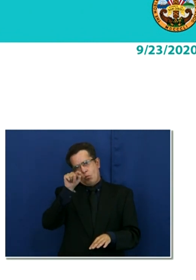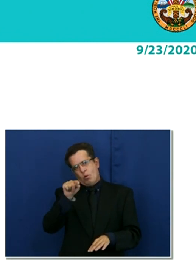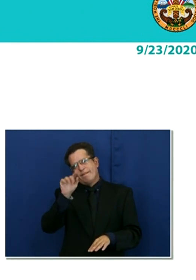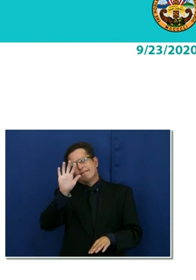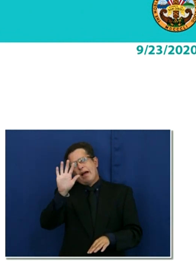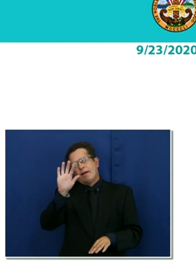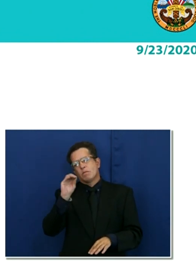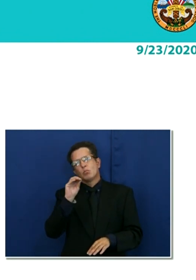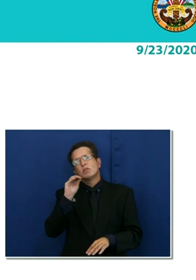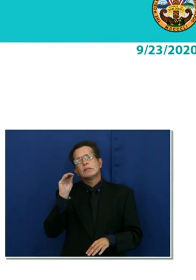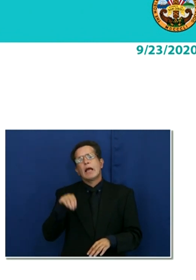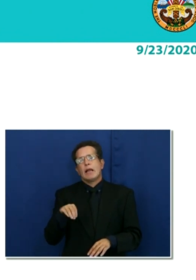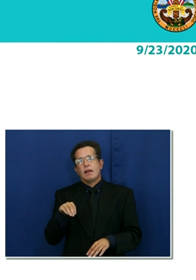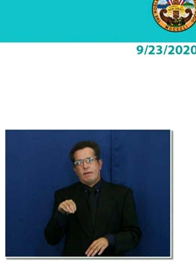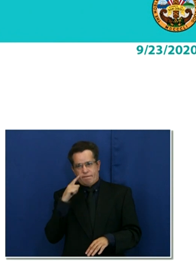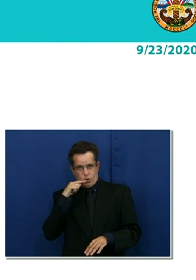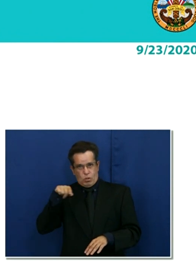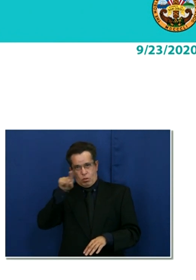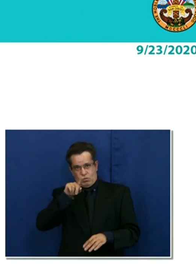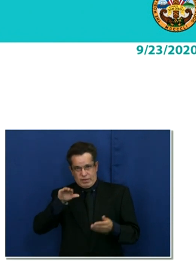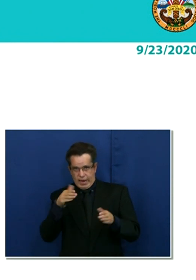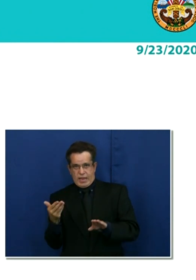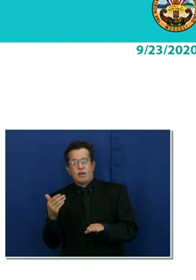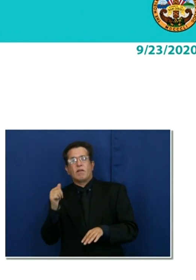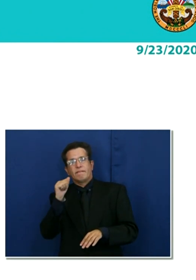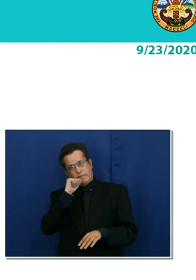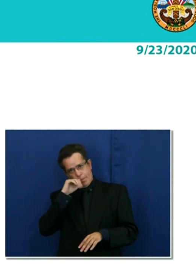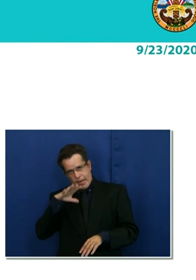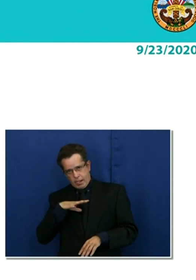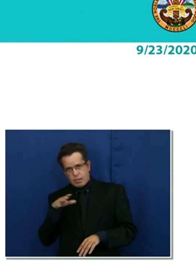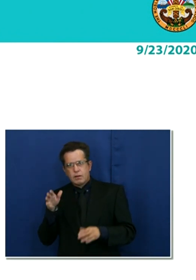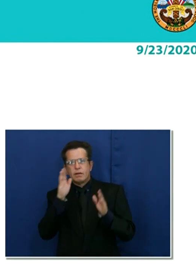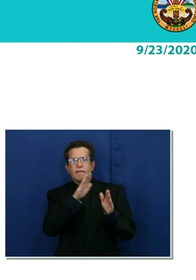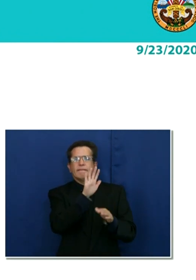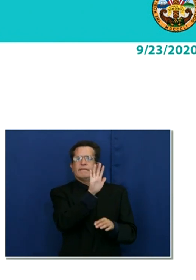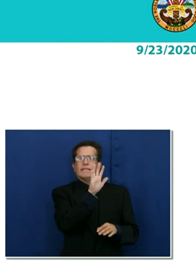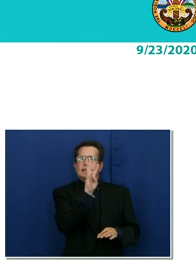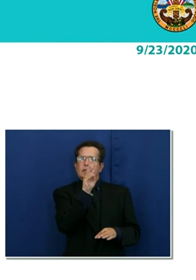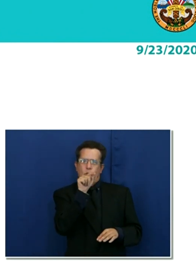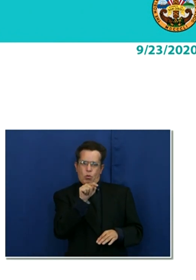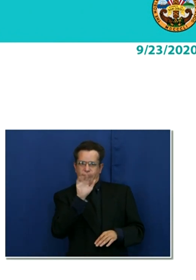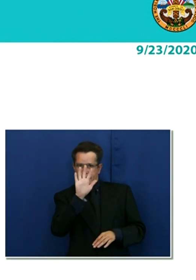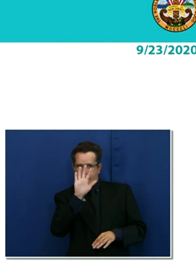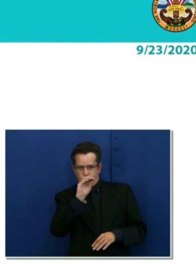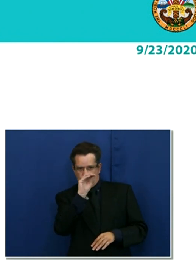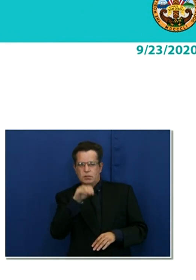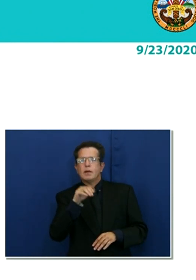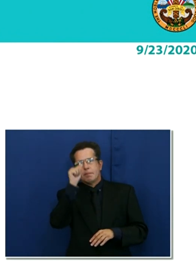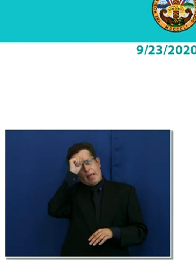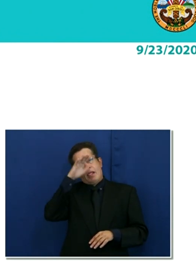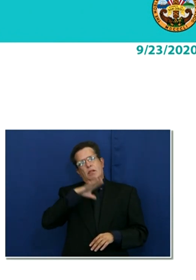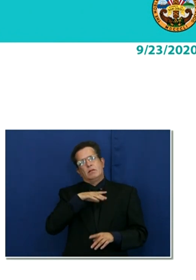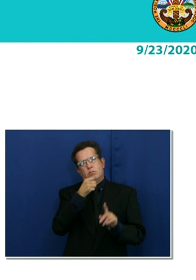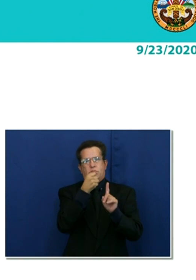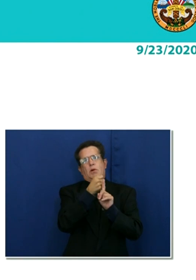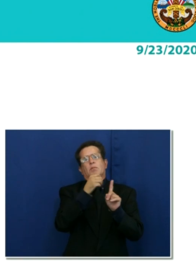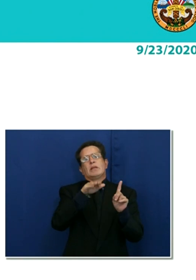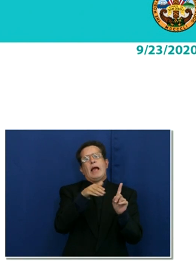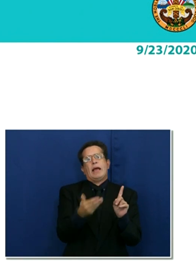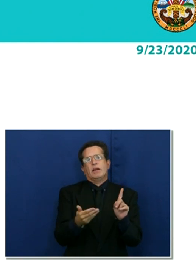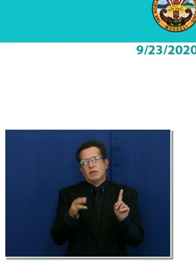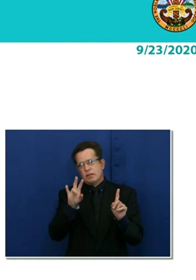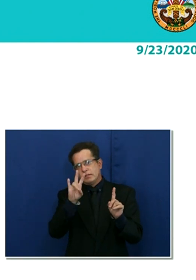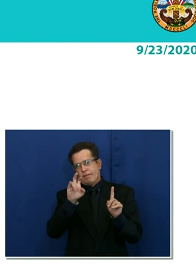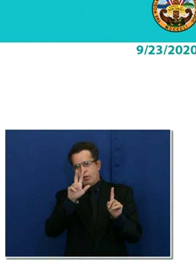43.5% of those who have unfortunately died are female, and 56.5% were male. 732